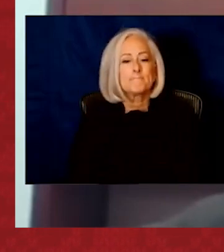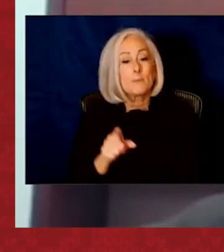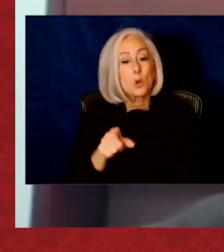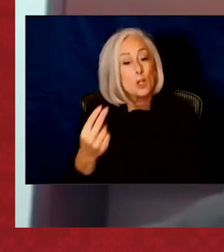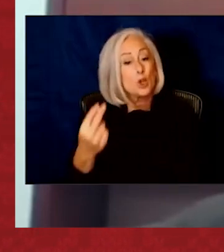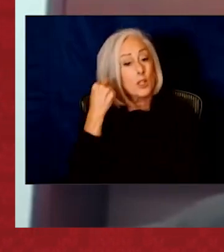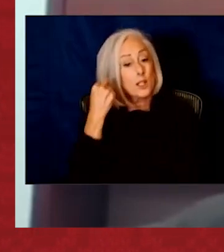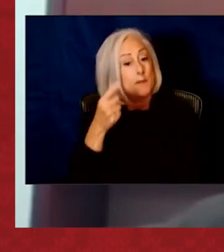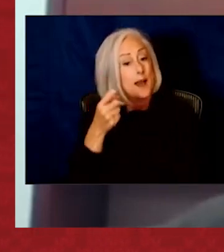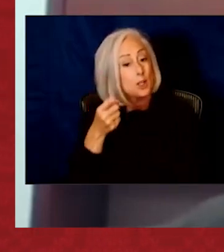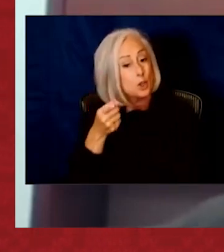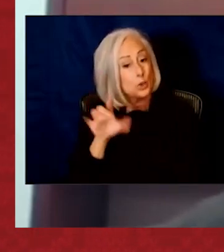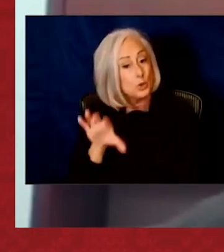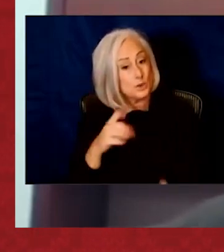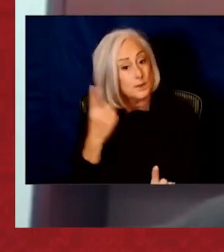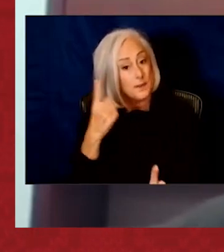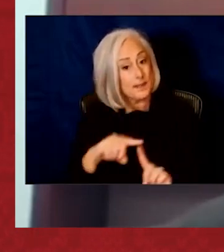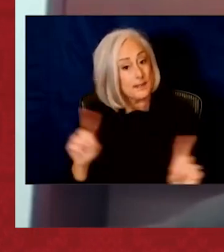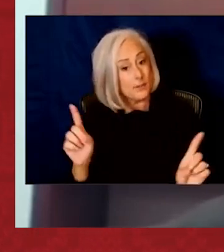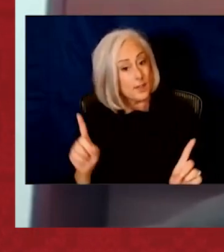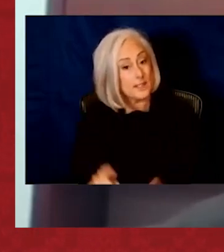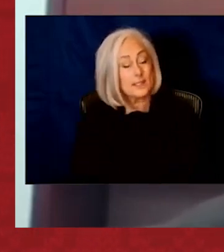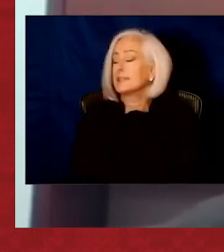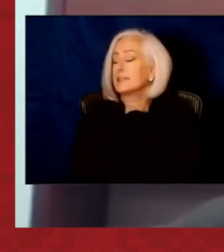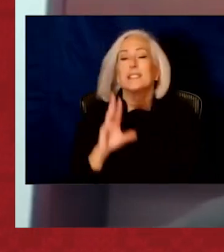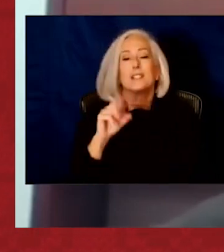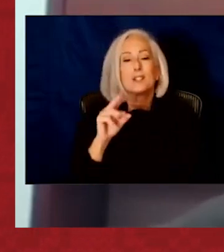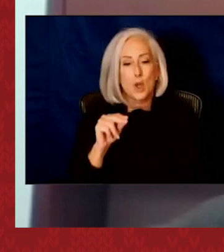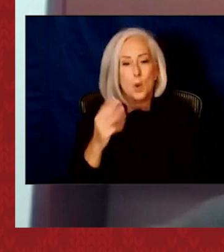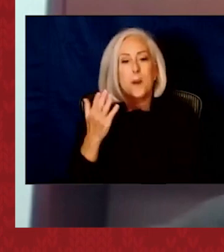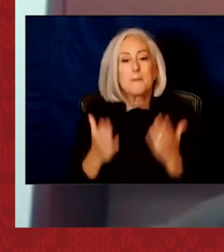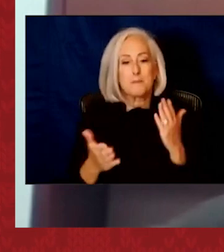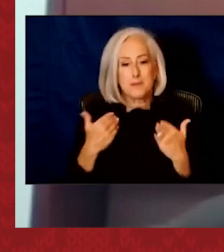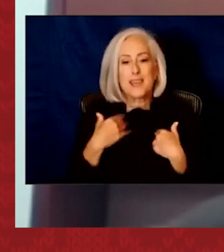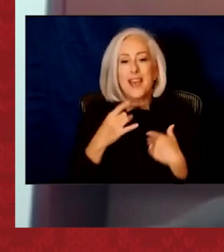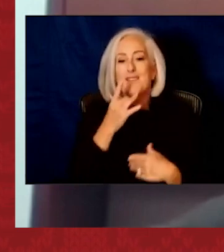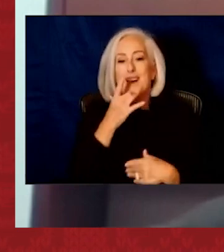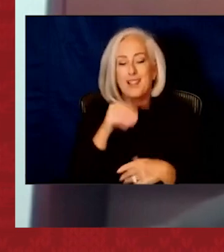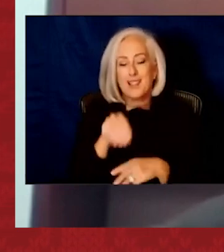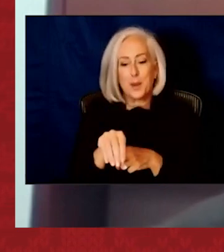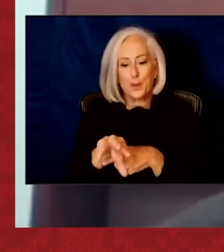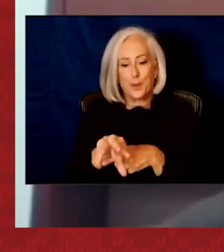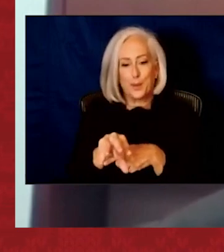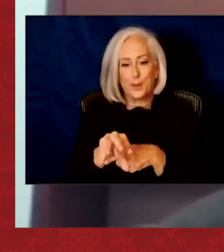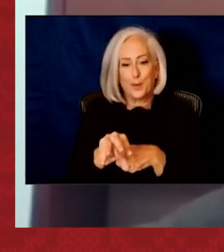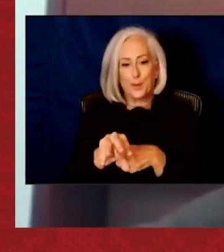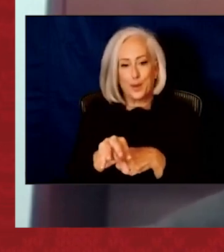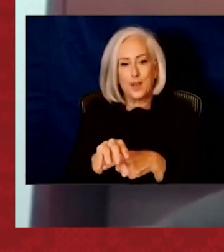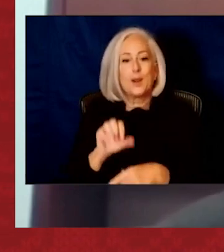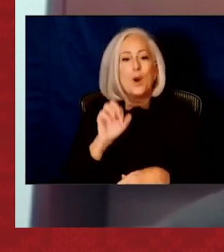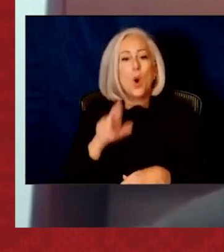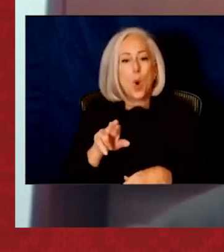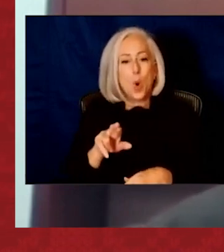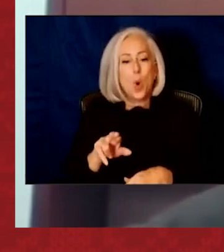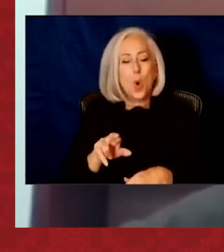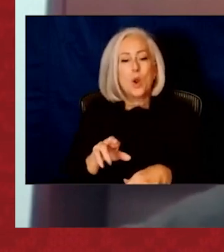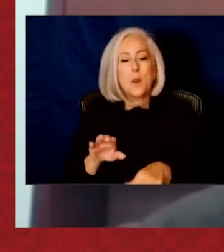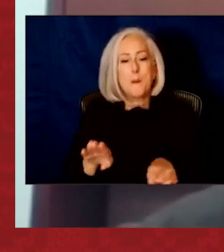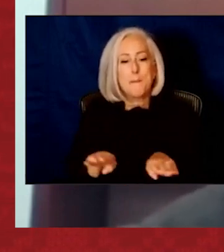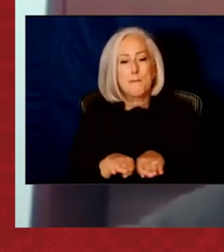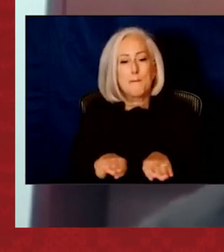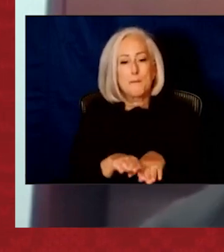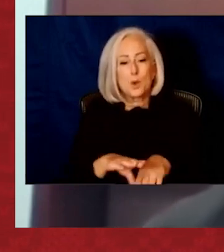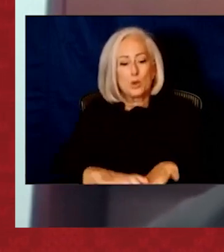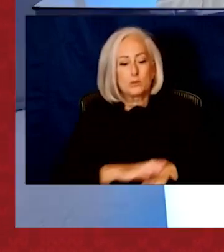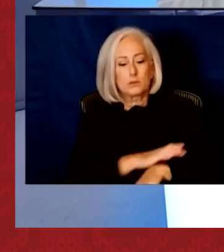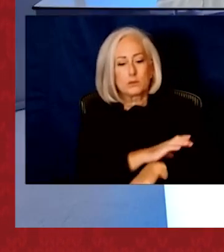No, I don't think so. Other than the fact of maybe I would have had my flashlight on or had my boots on instead of my flip-flops at the time. I think that's always a good